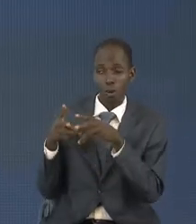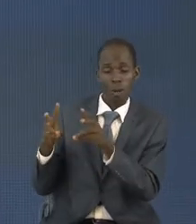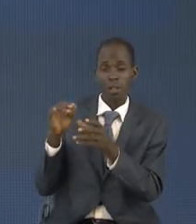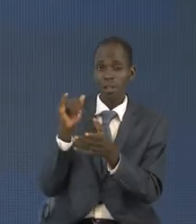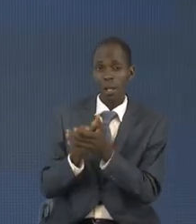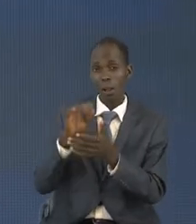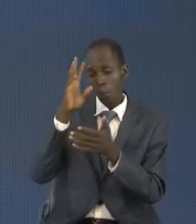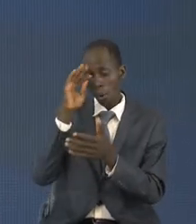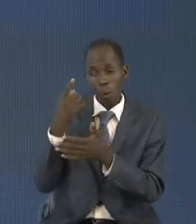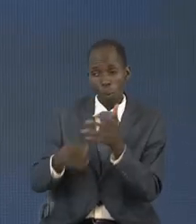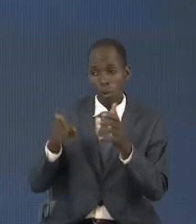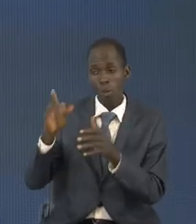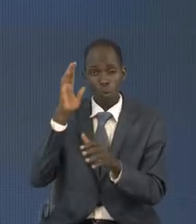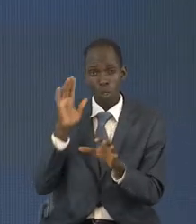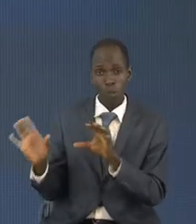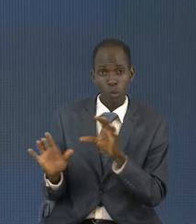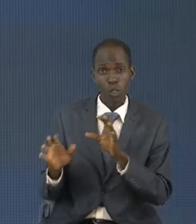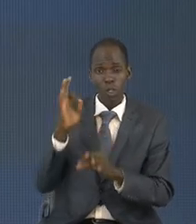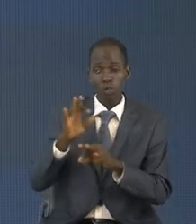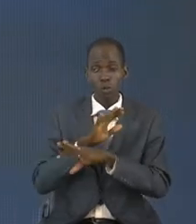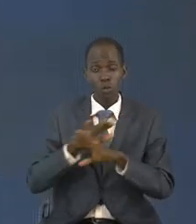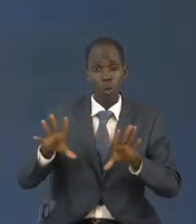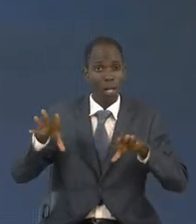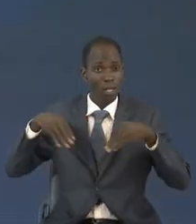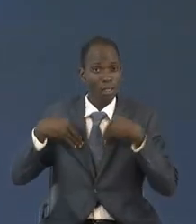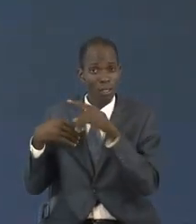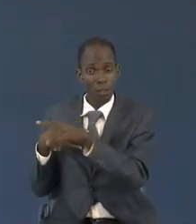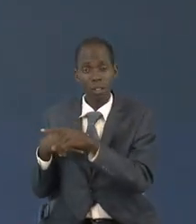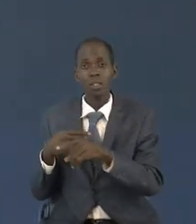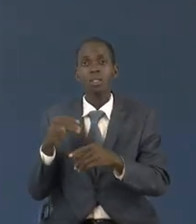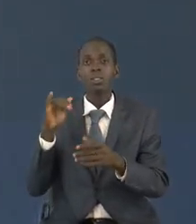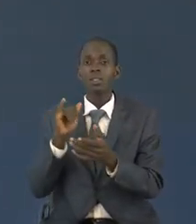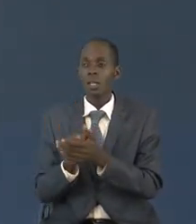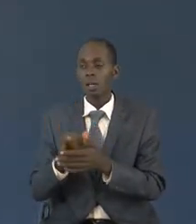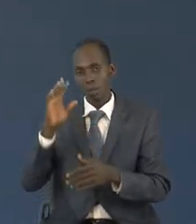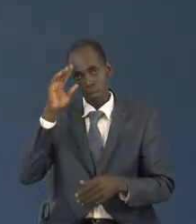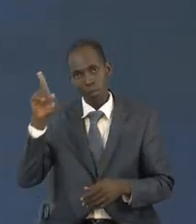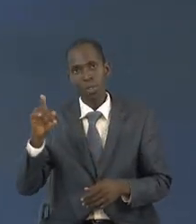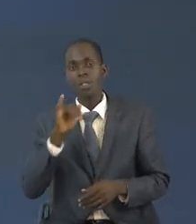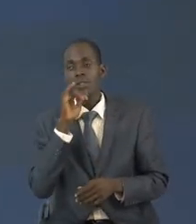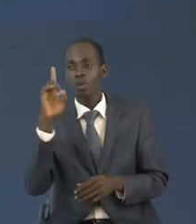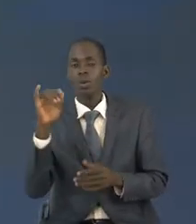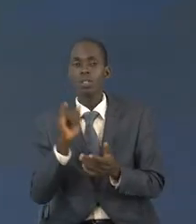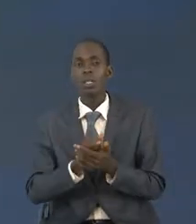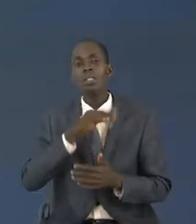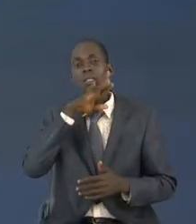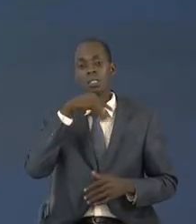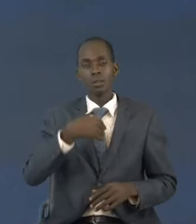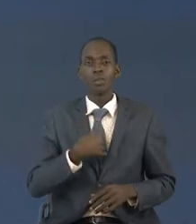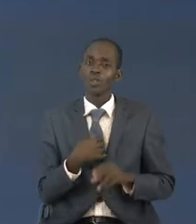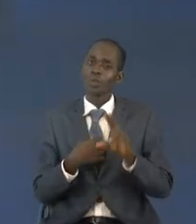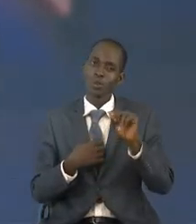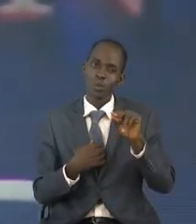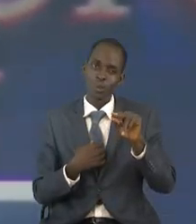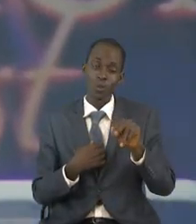will do, if you don't listen to him, he is the one that defiled me. No, ultimately, you